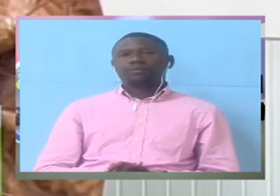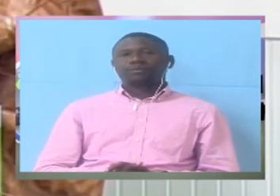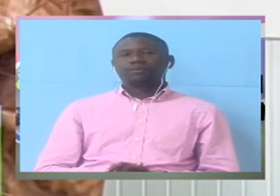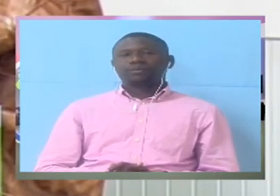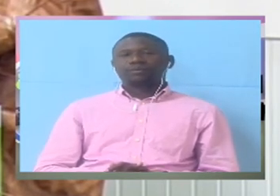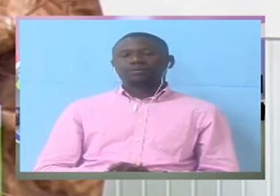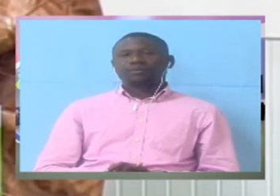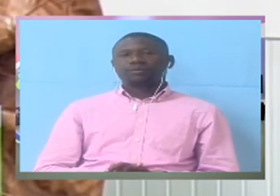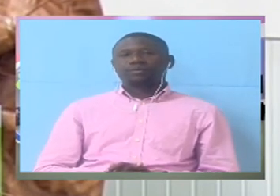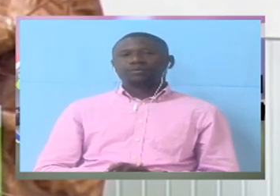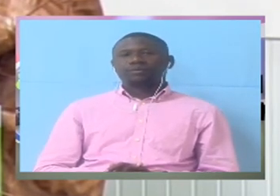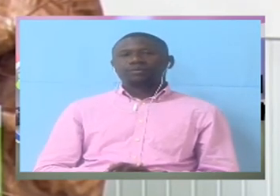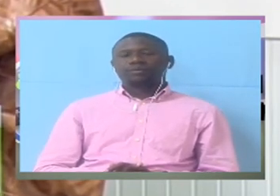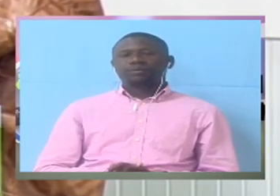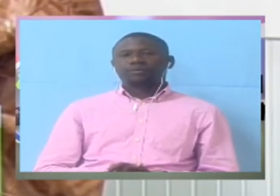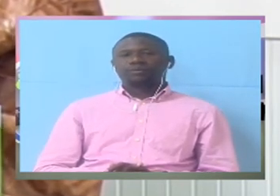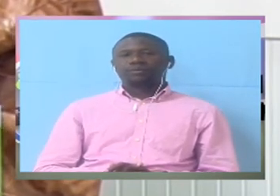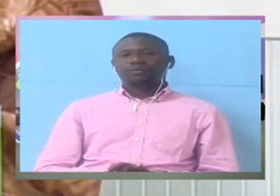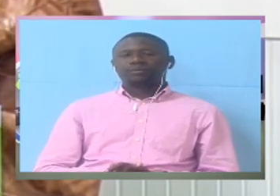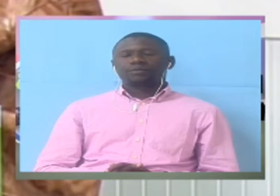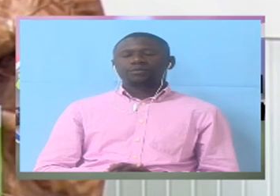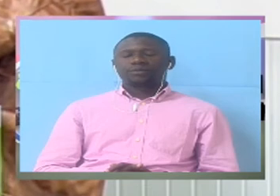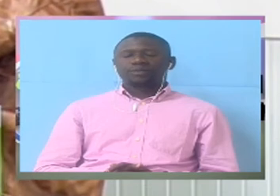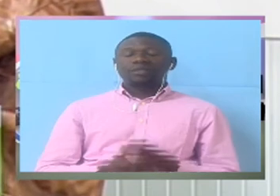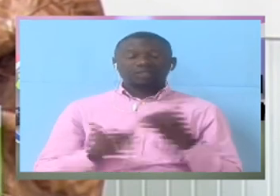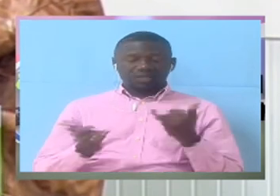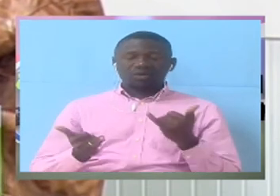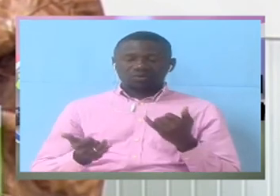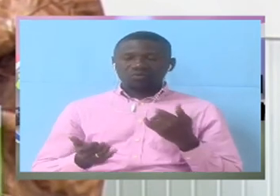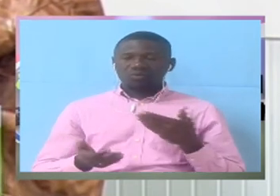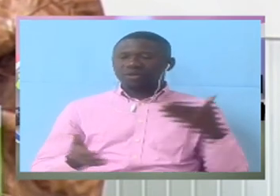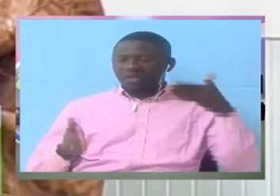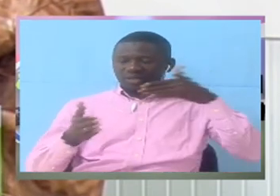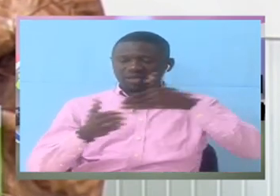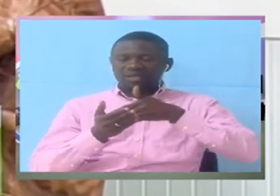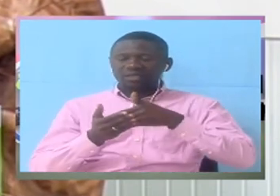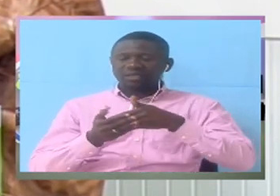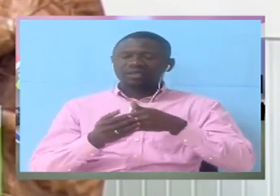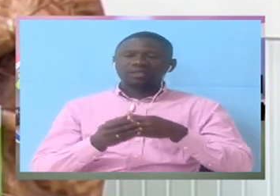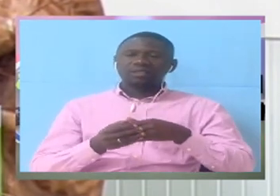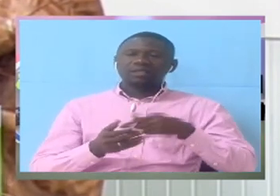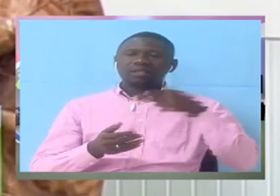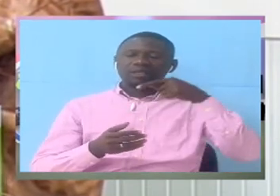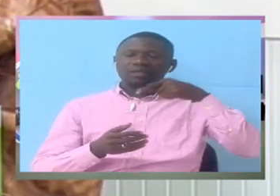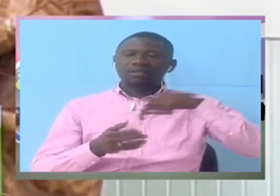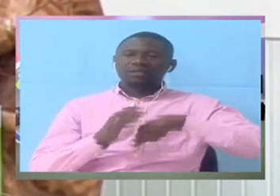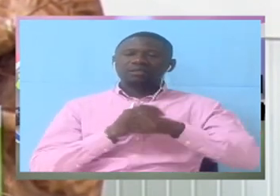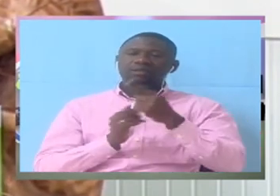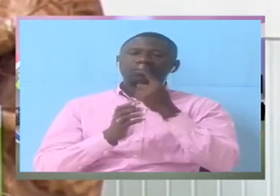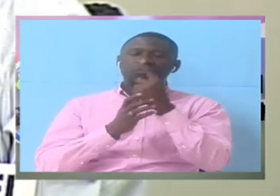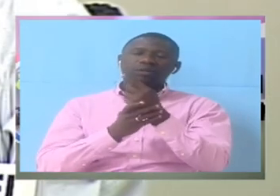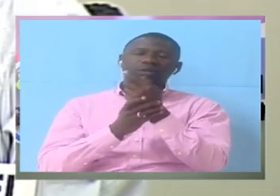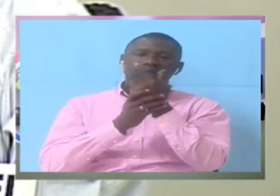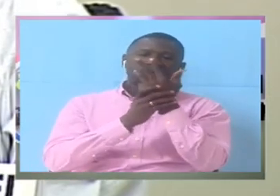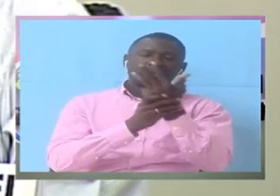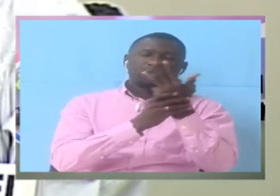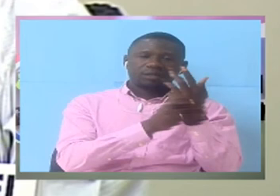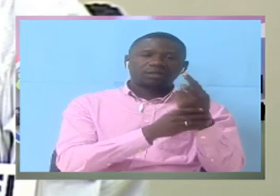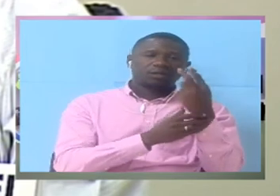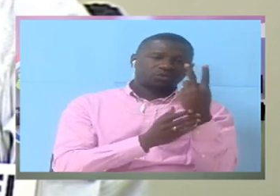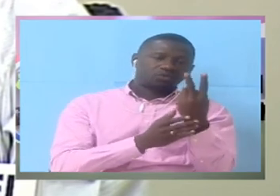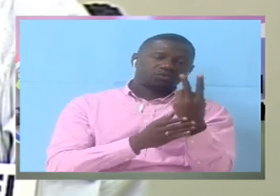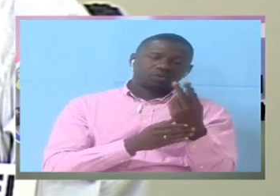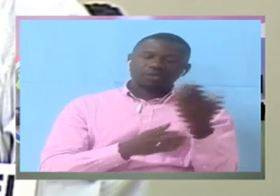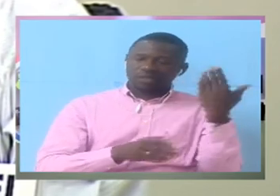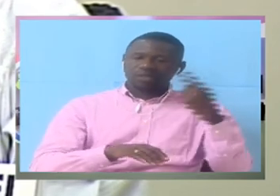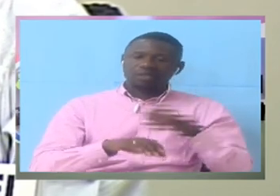dunda 92 kono sign. Now it was, we were in 92 at that time. In other tola, at this stage, mm-hmm.